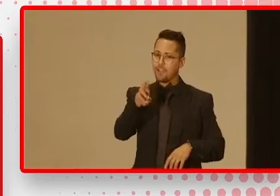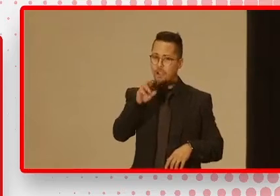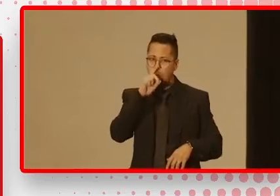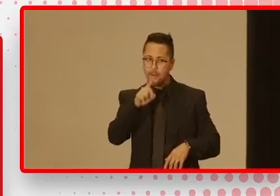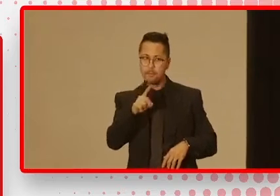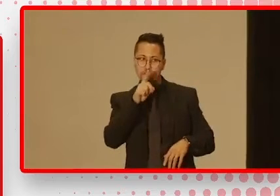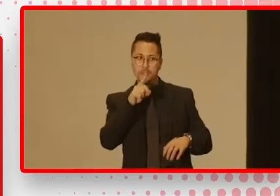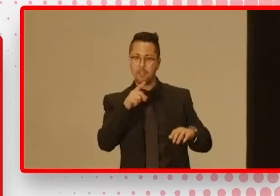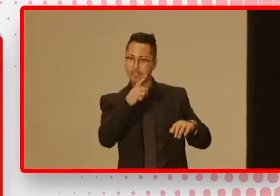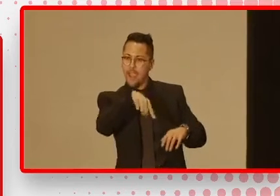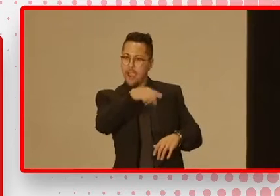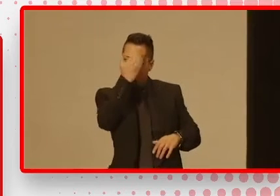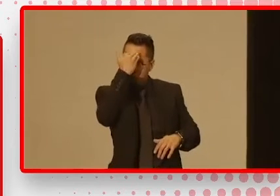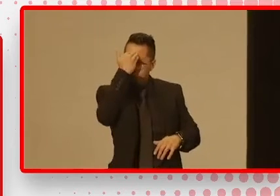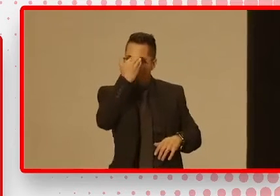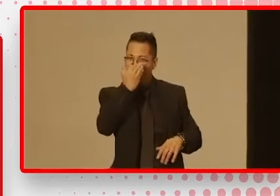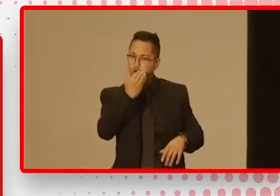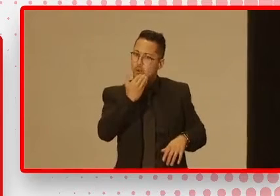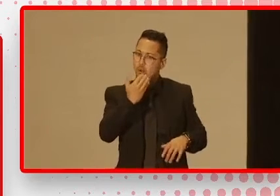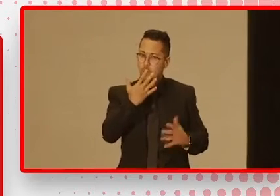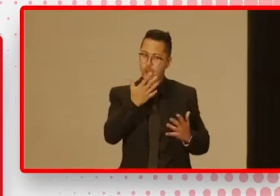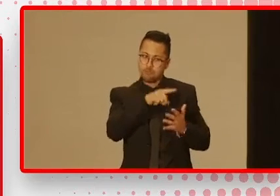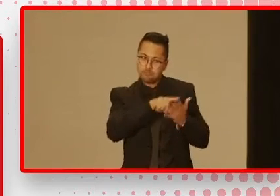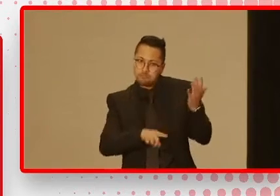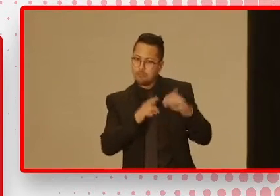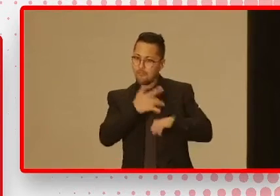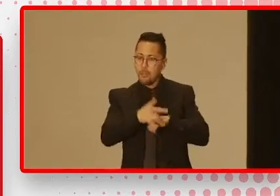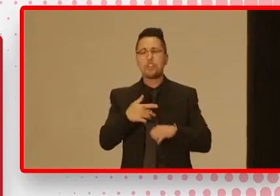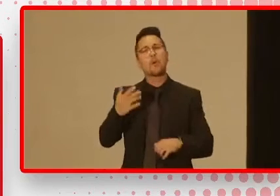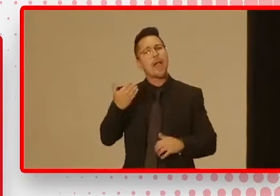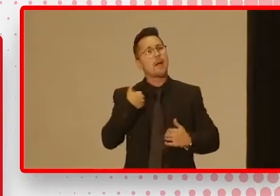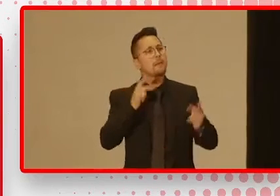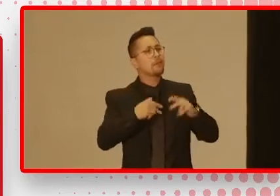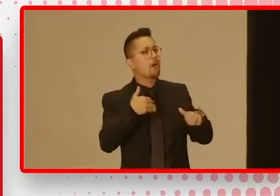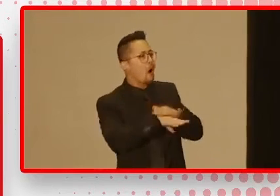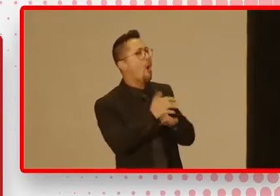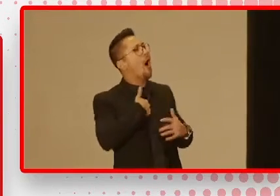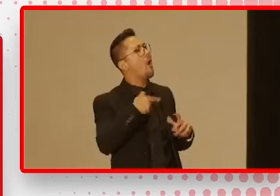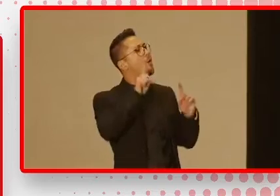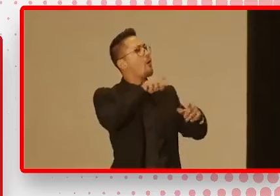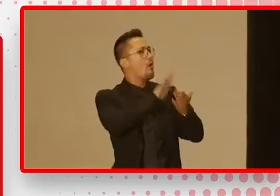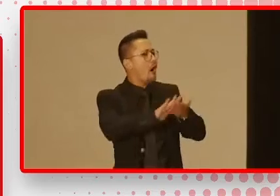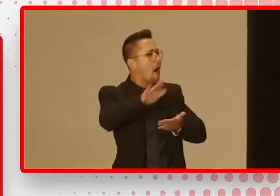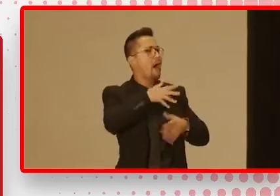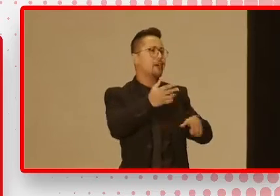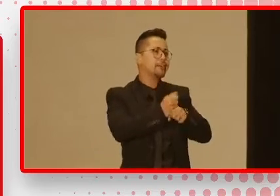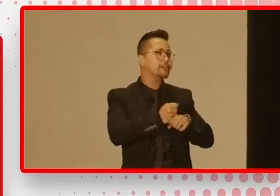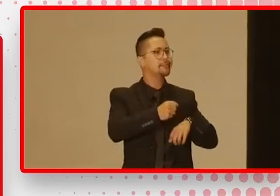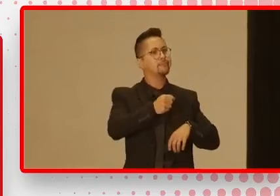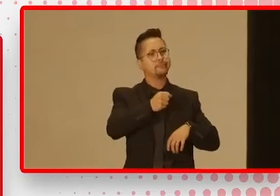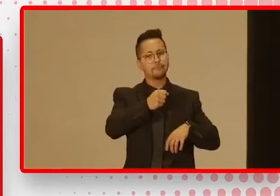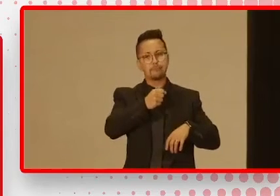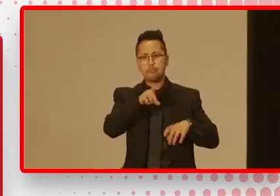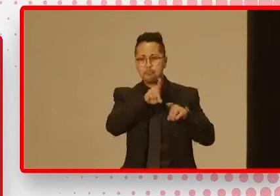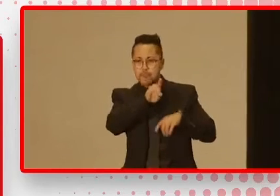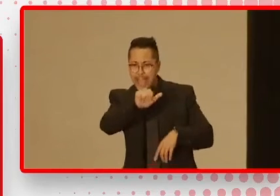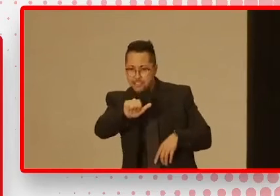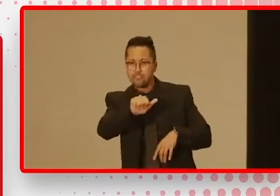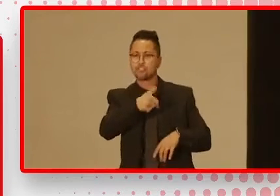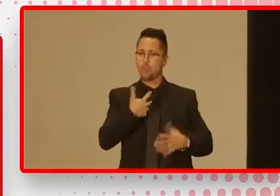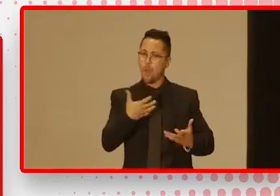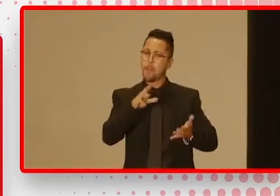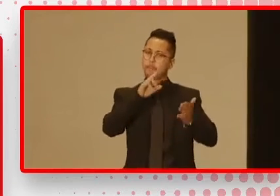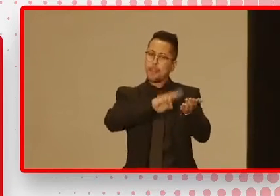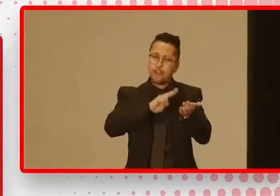understands. You know, we get folks coming in, I want to go to college to be a nurse and get my bachelor's, my BSN. And it's important